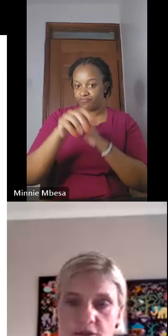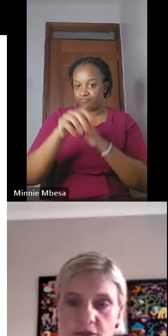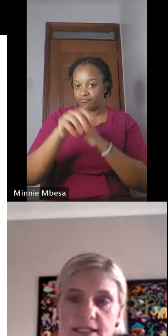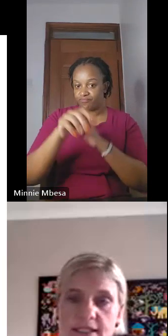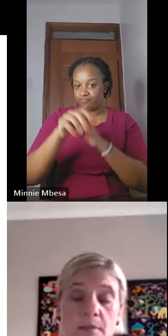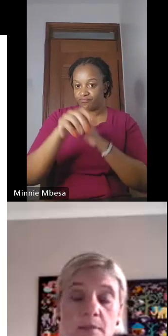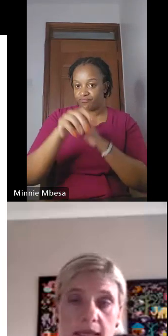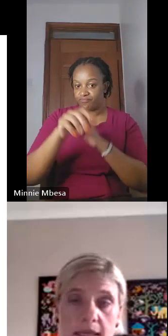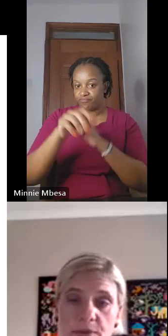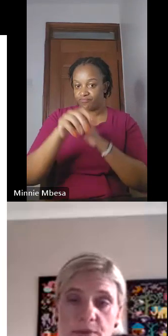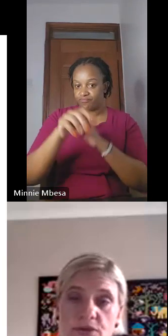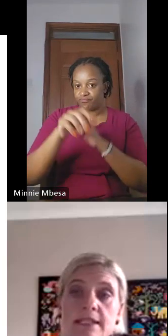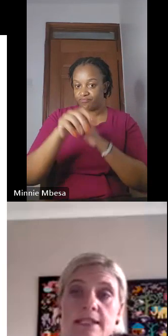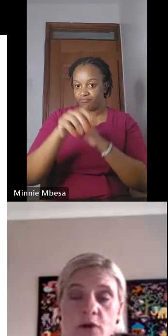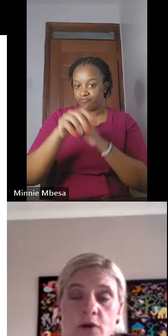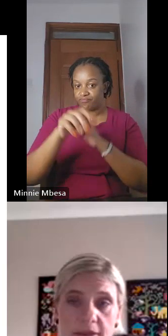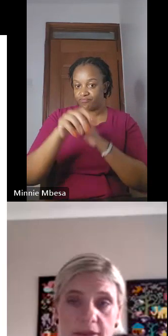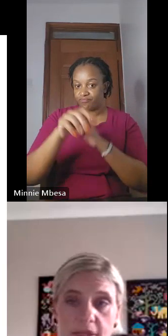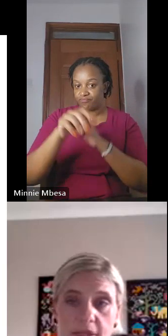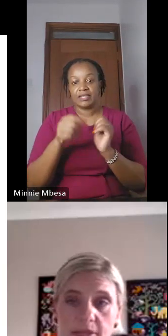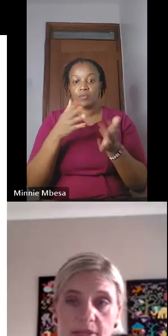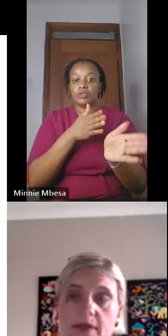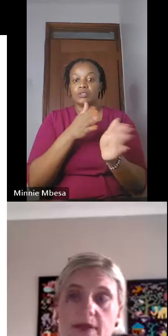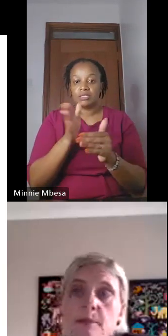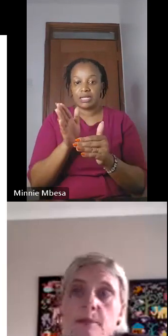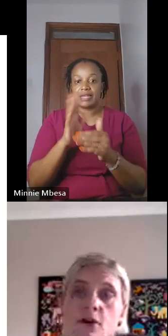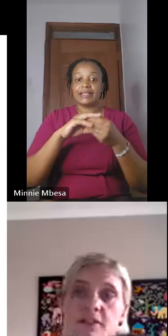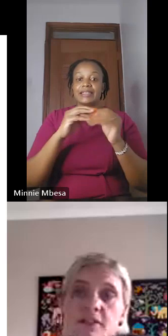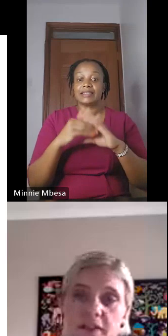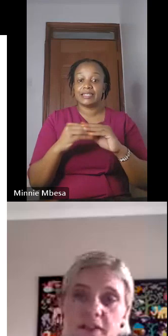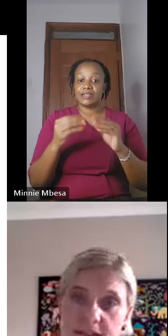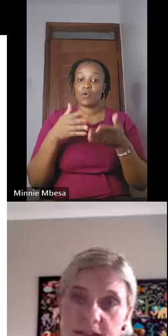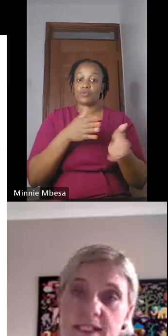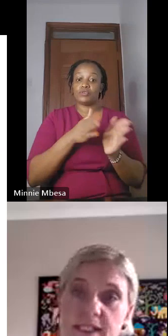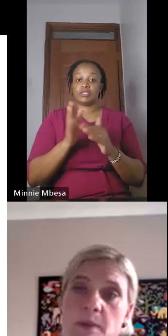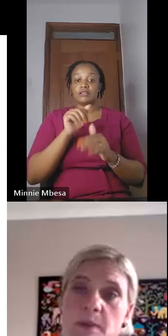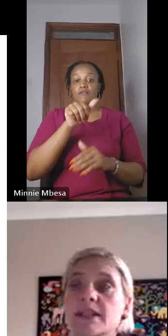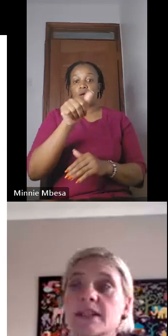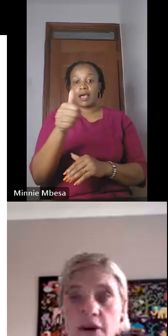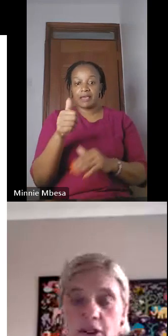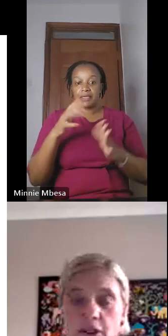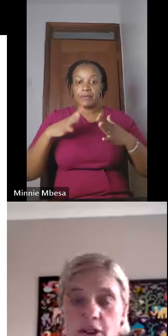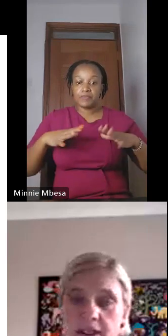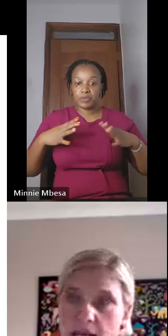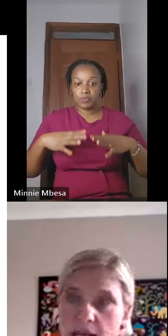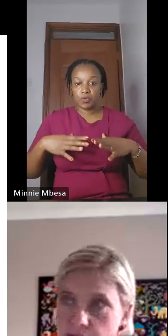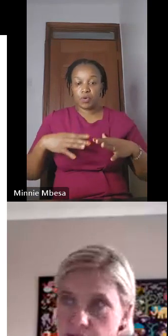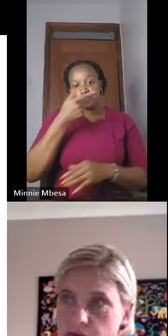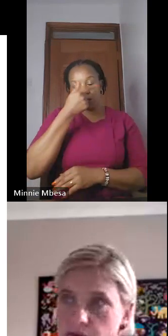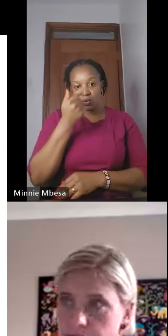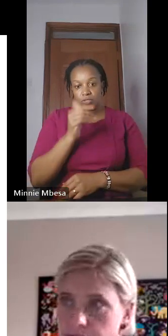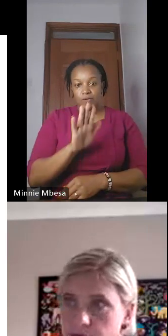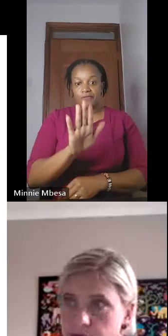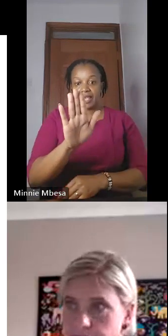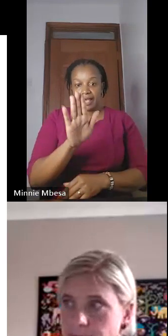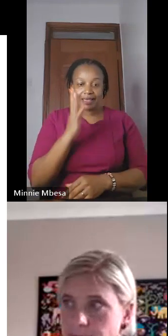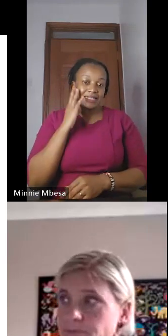and opportunities, making opportunities for other people because of their lived experience of learning about